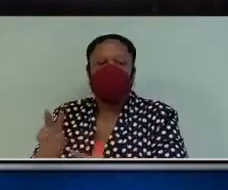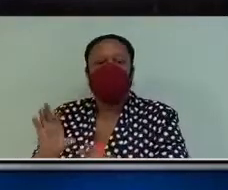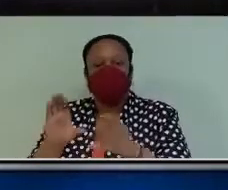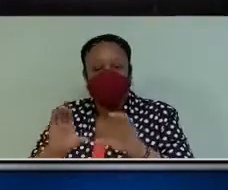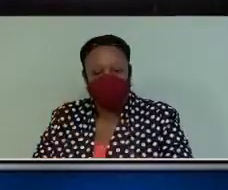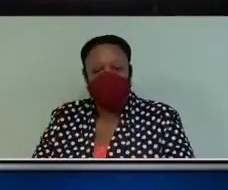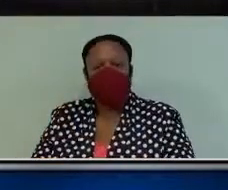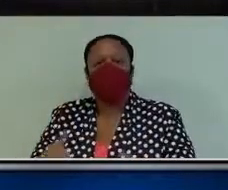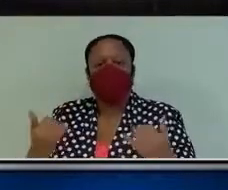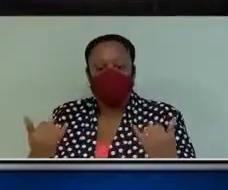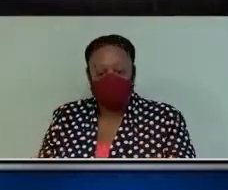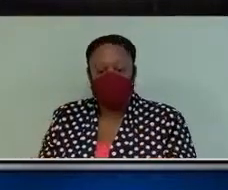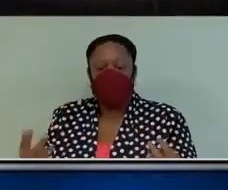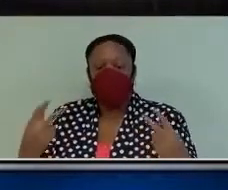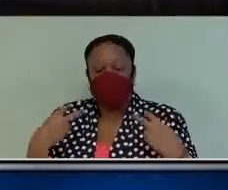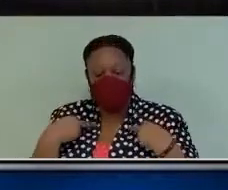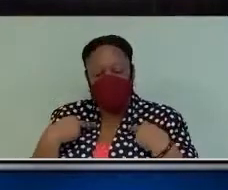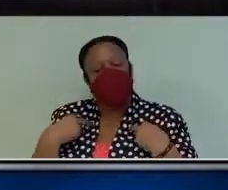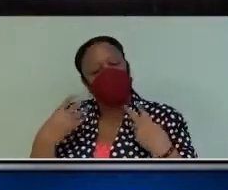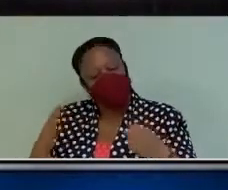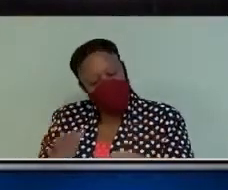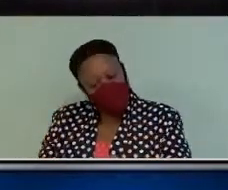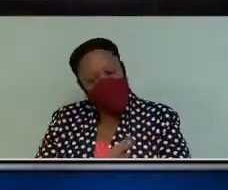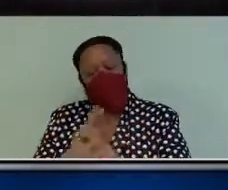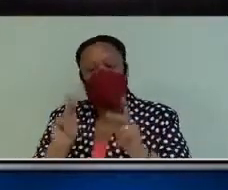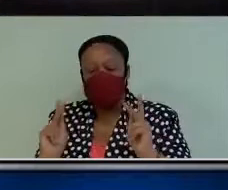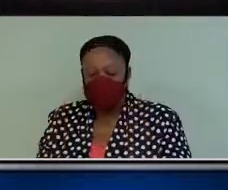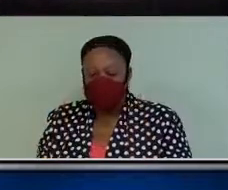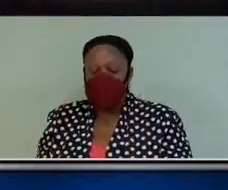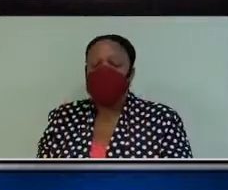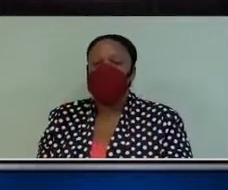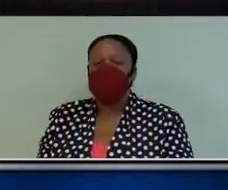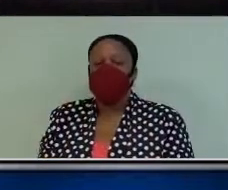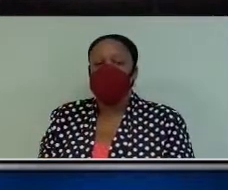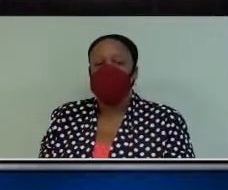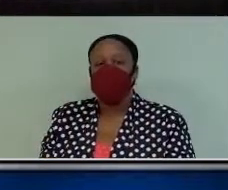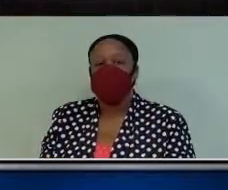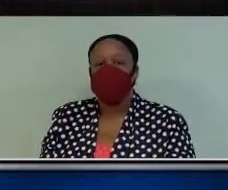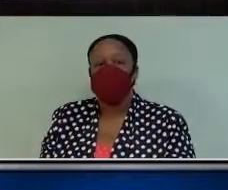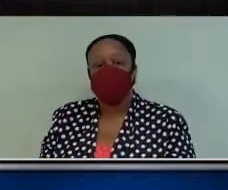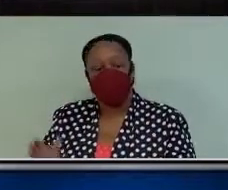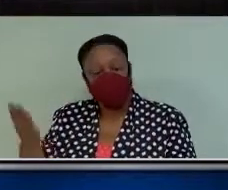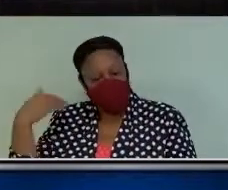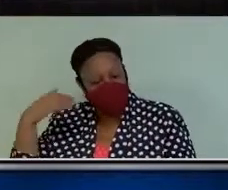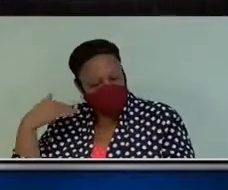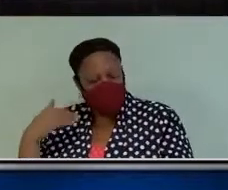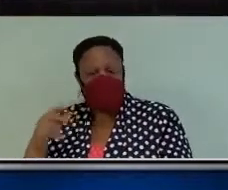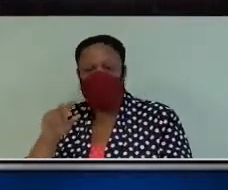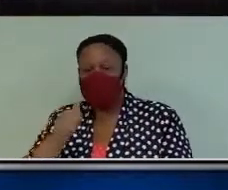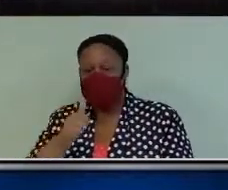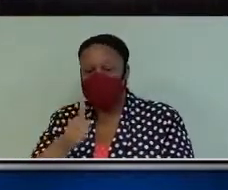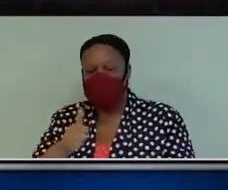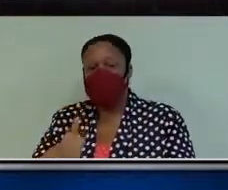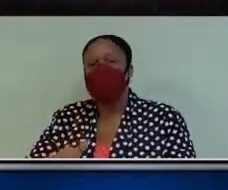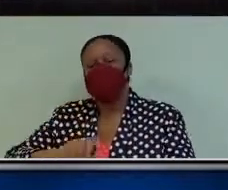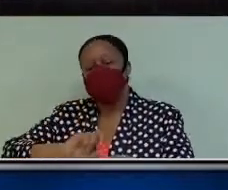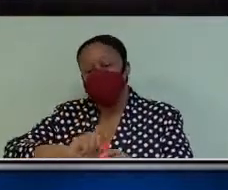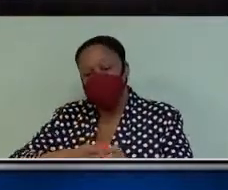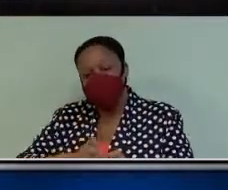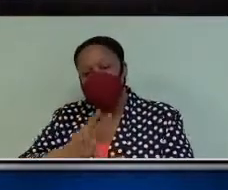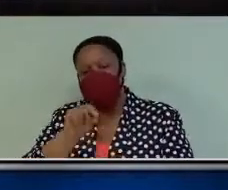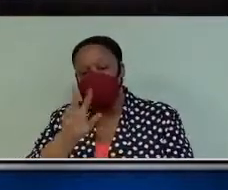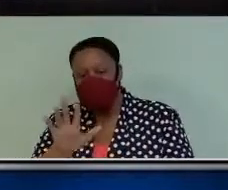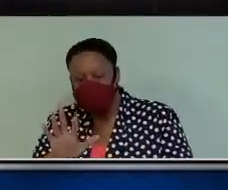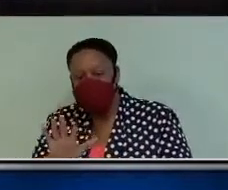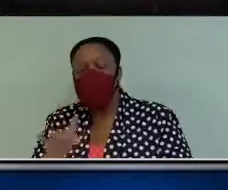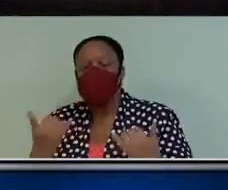can now host the maximum number of persons the venue can accommodate. It was 10, then it went to 25. Now it is